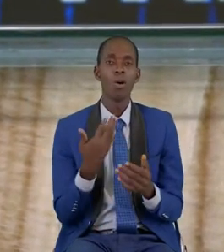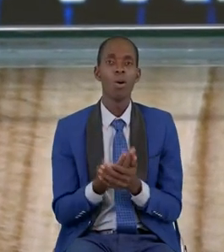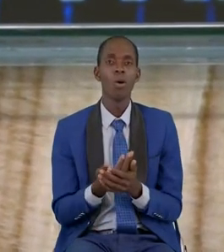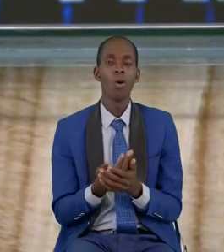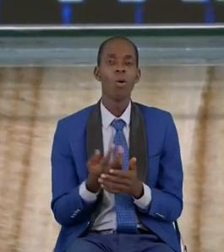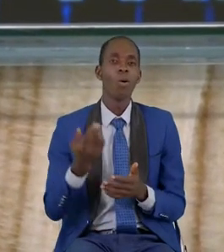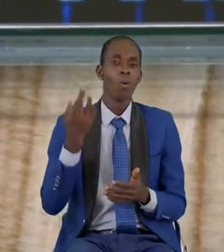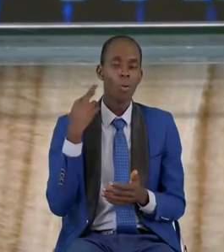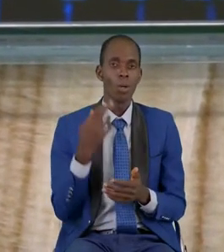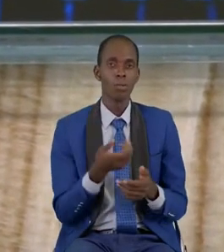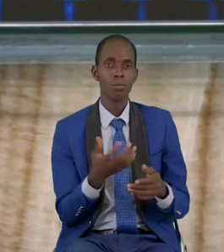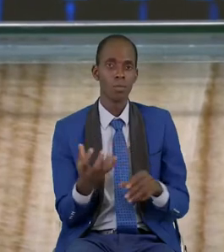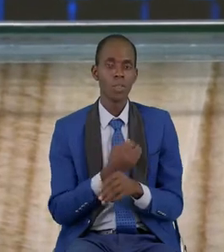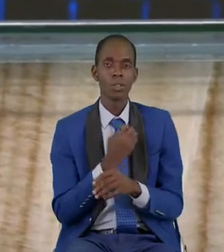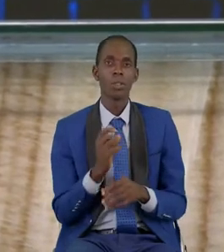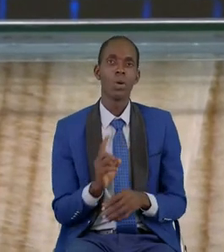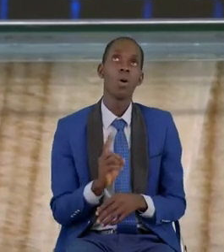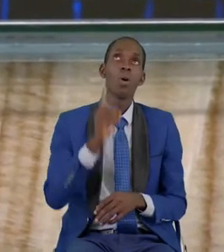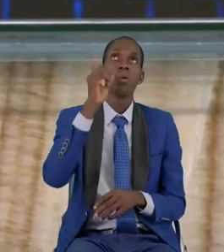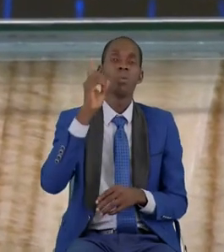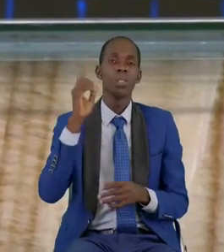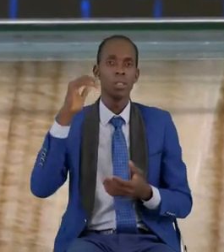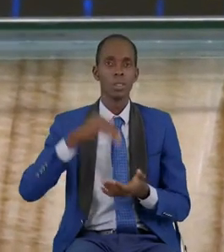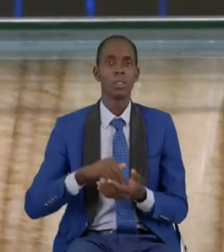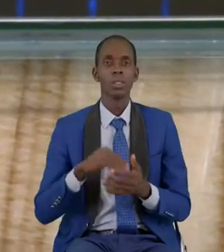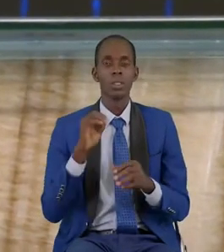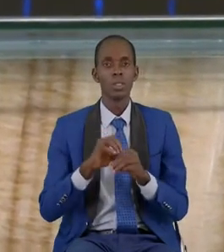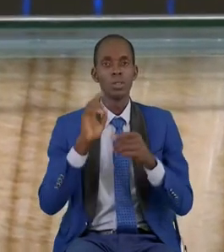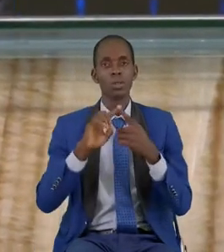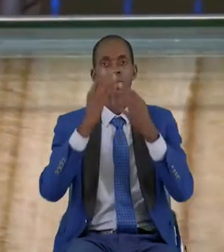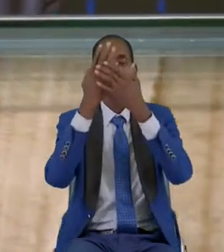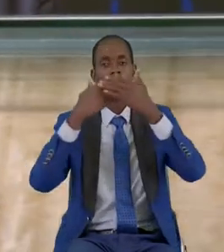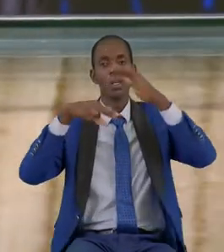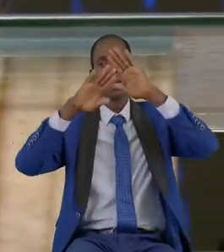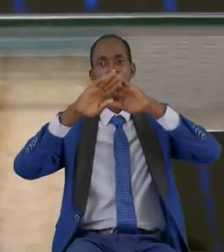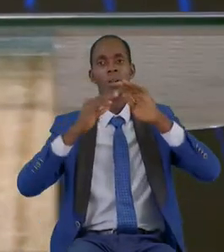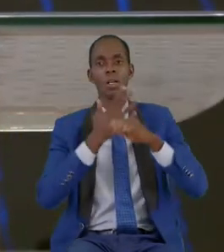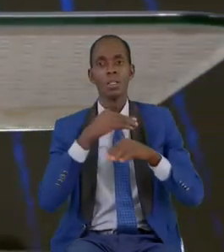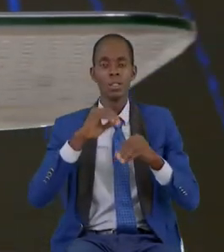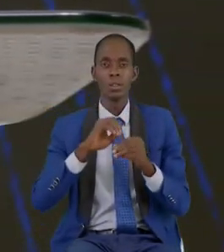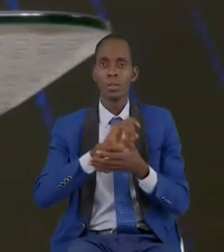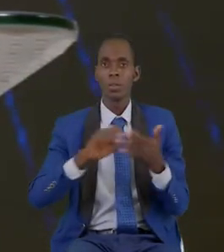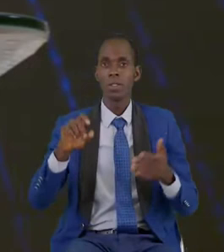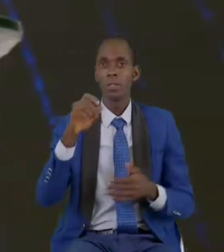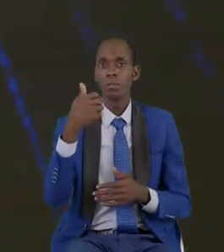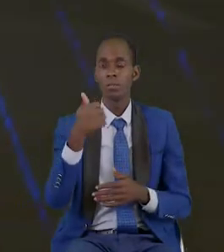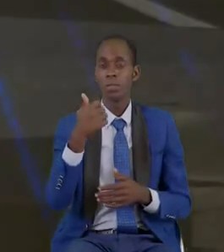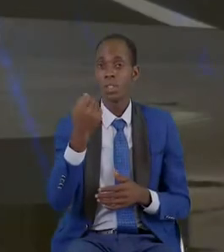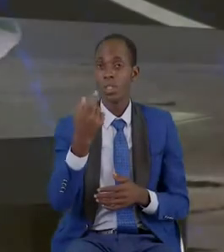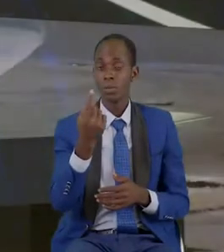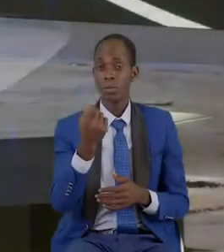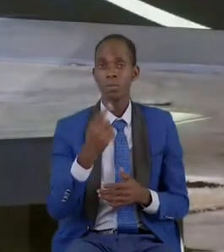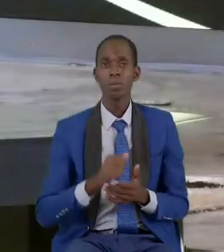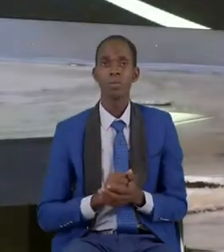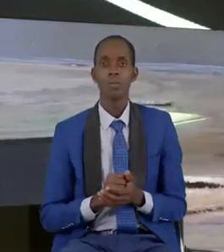drawn up again into heaven. And then in verse 11, it says in verse 11,